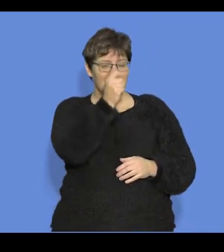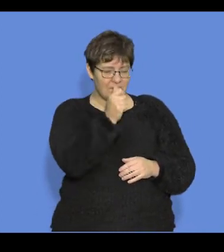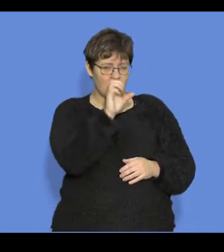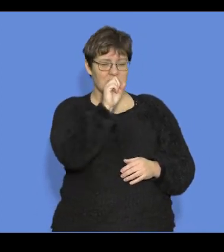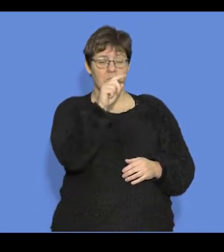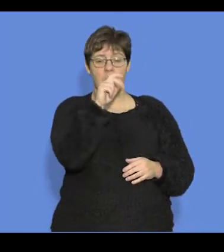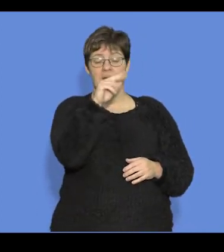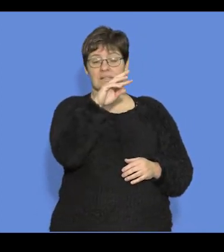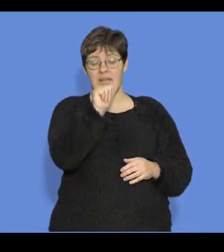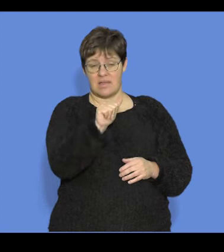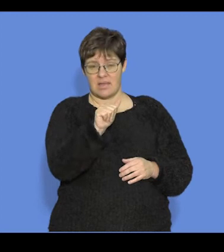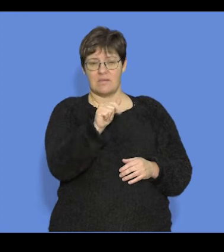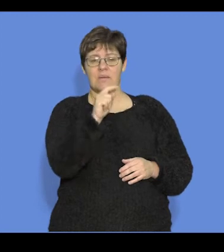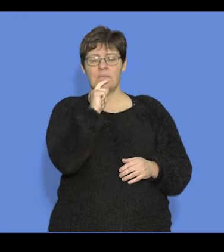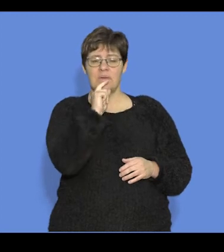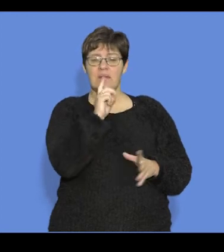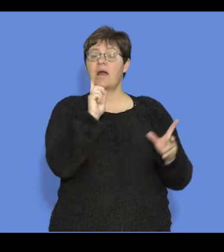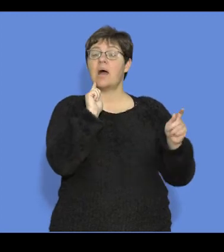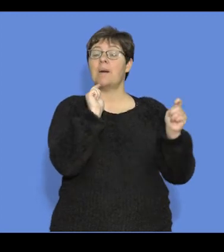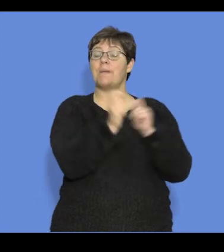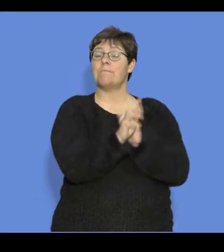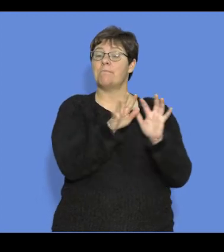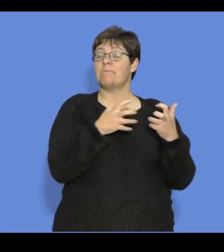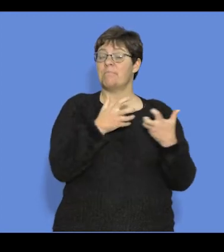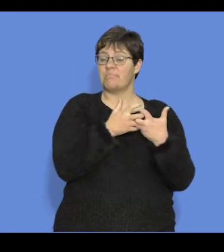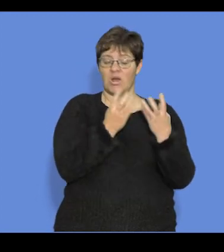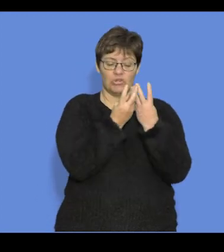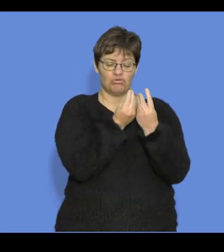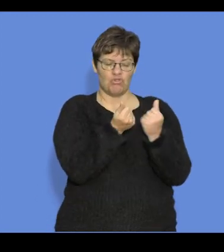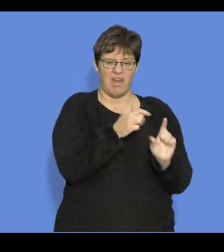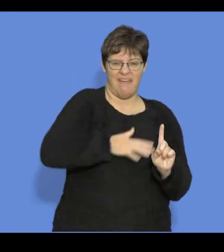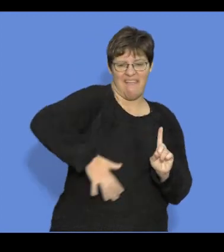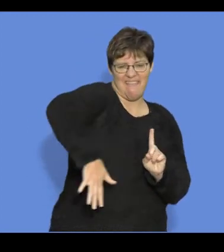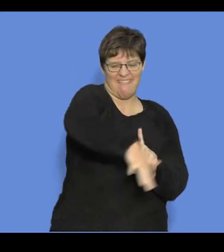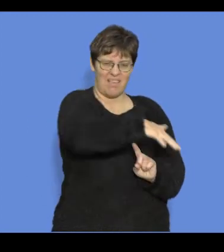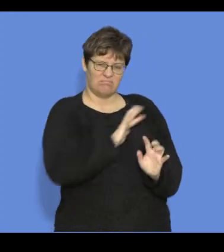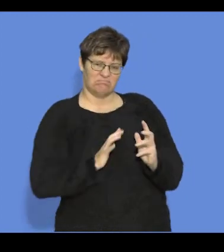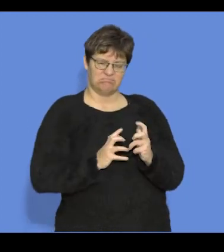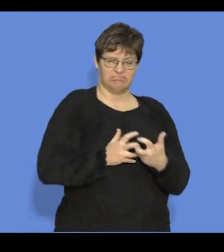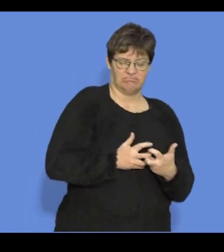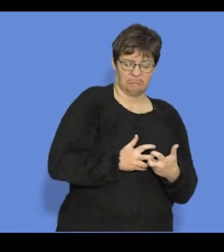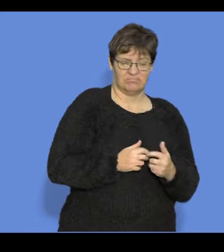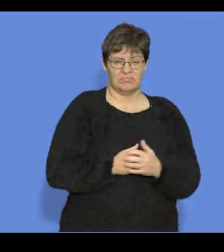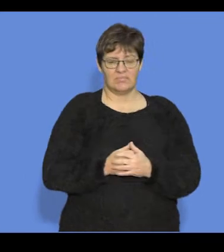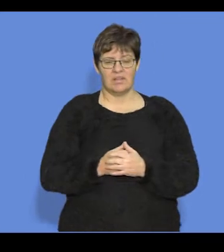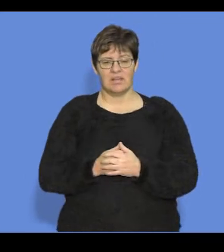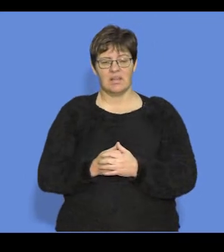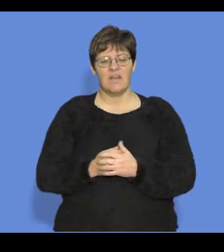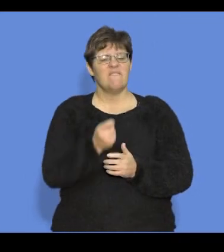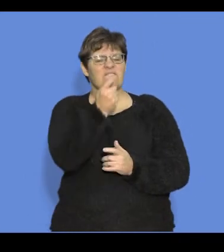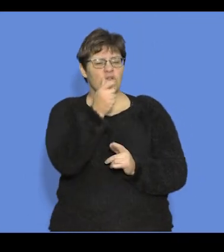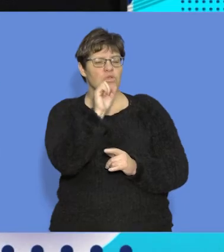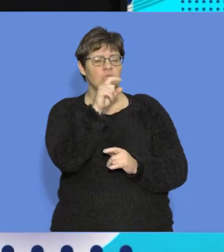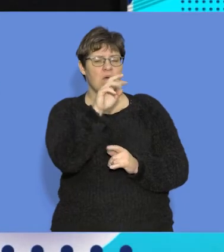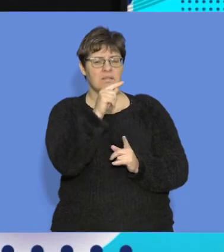that tells us that it is adapted to a drier environment. If there are fewer stomata, it also means